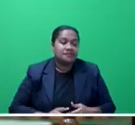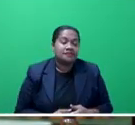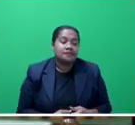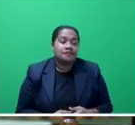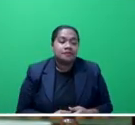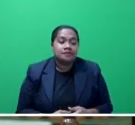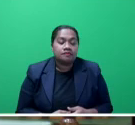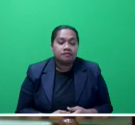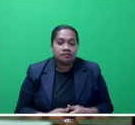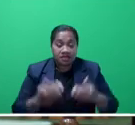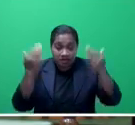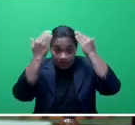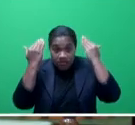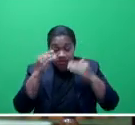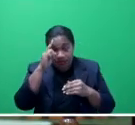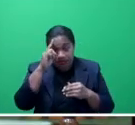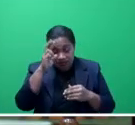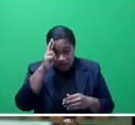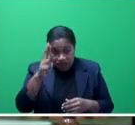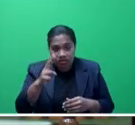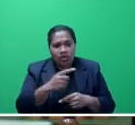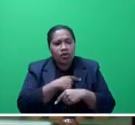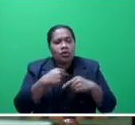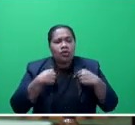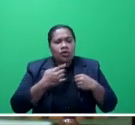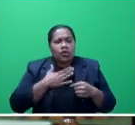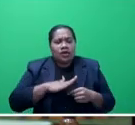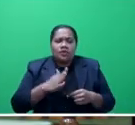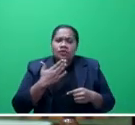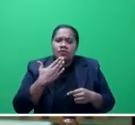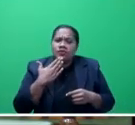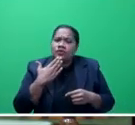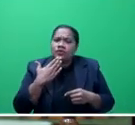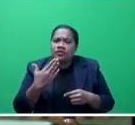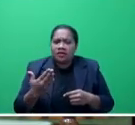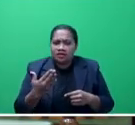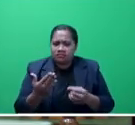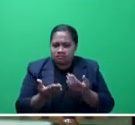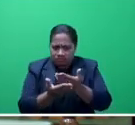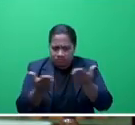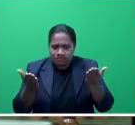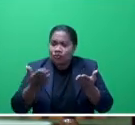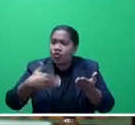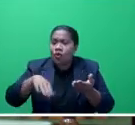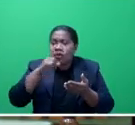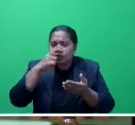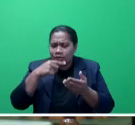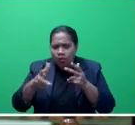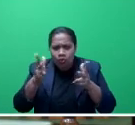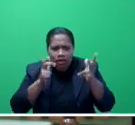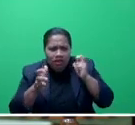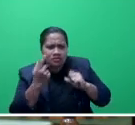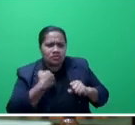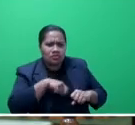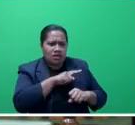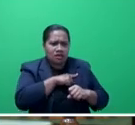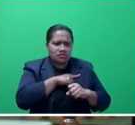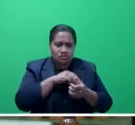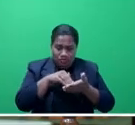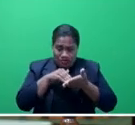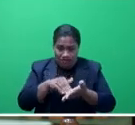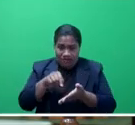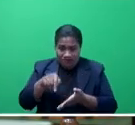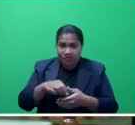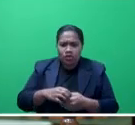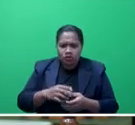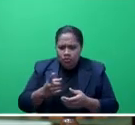Mr. Speaker, sir, we thank those of you and all of people listening to us in helping avert that future by coming out in